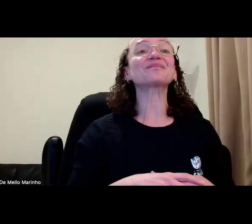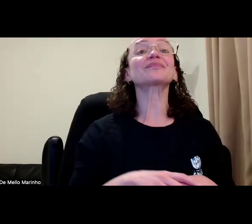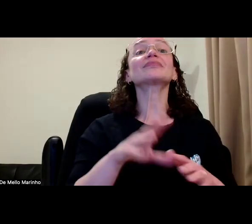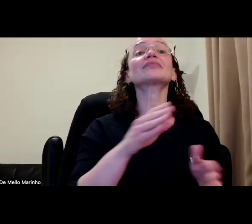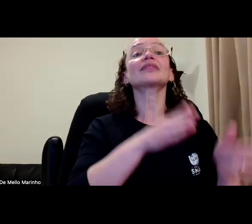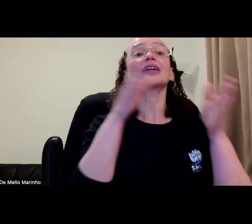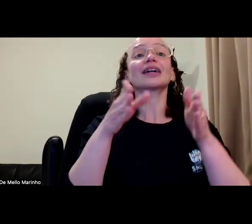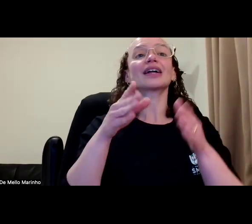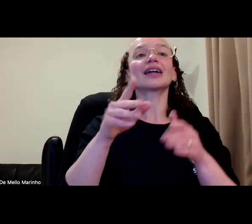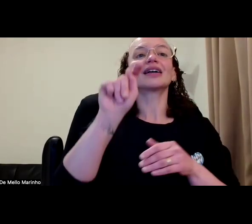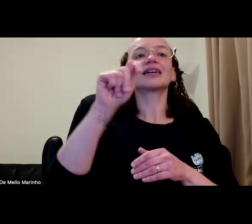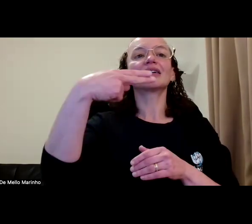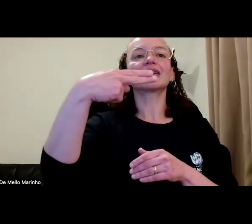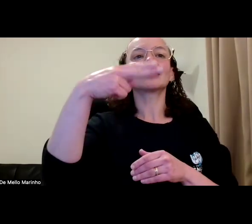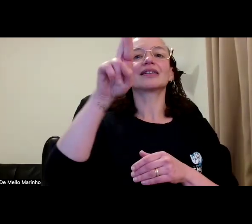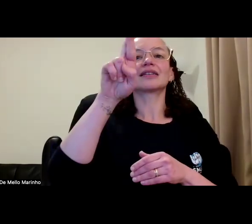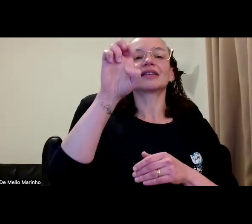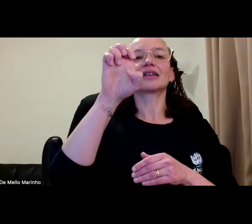your teeth.